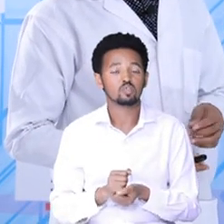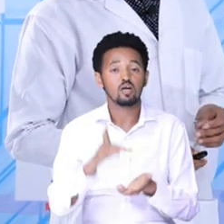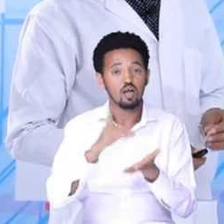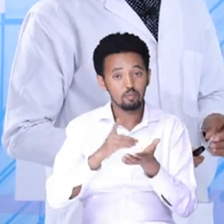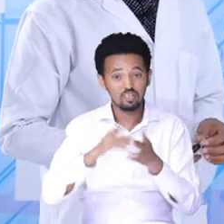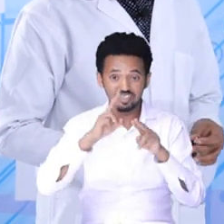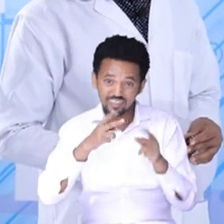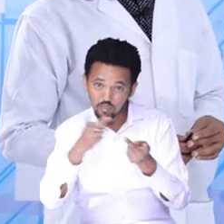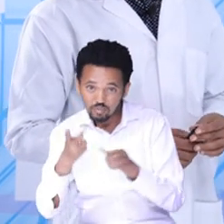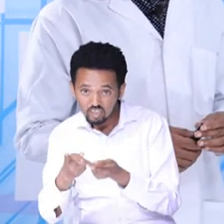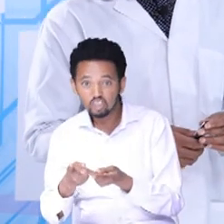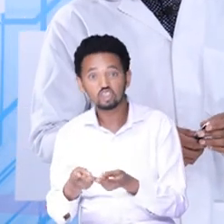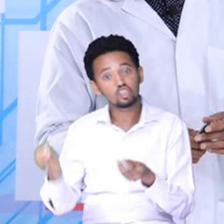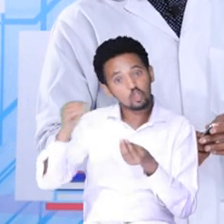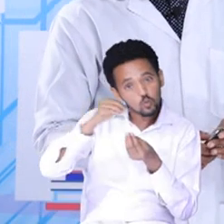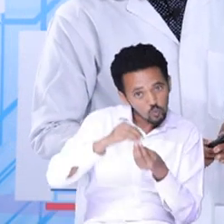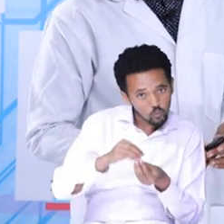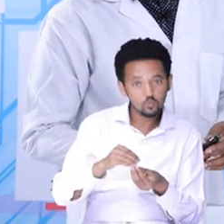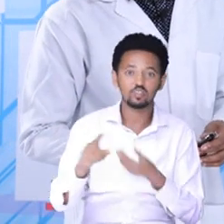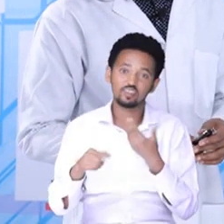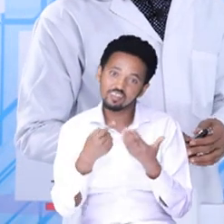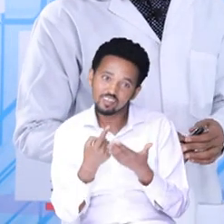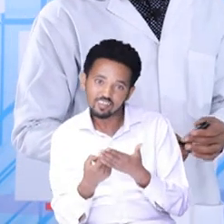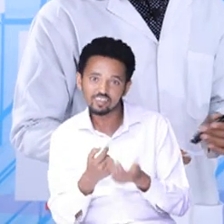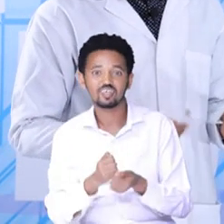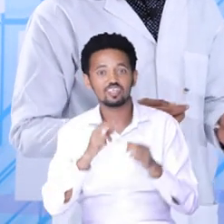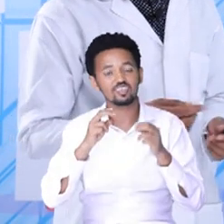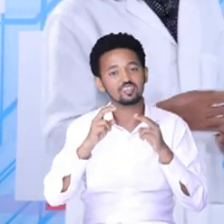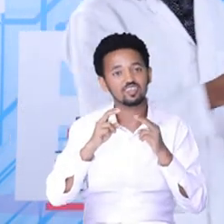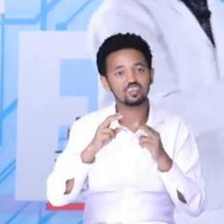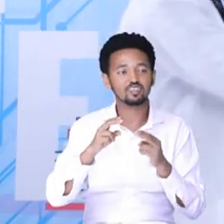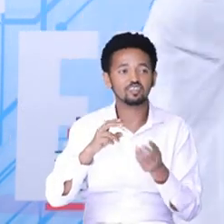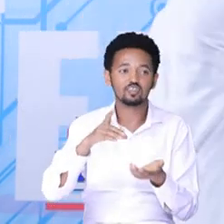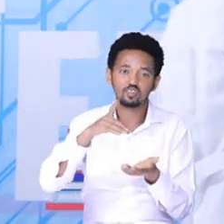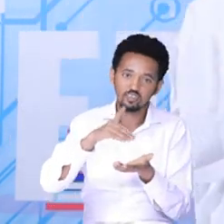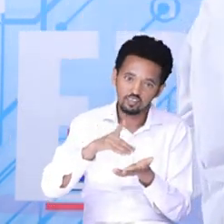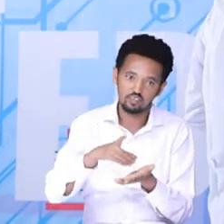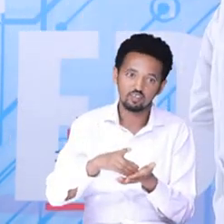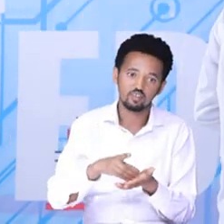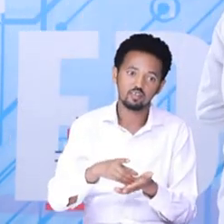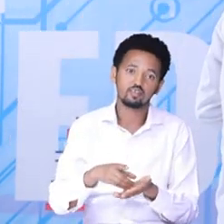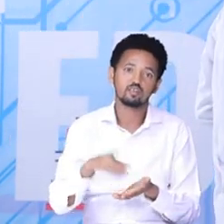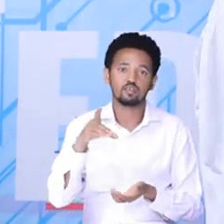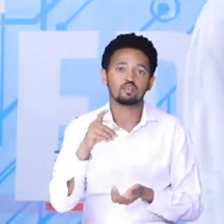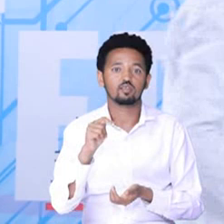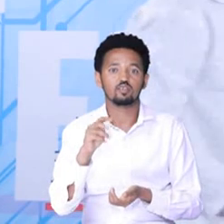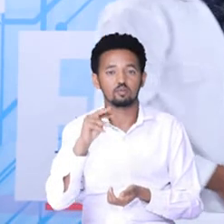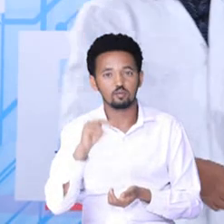urban settlement includes residences in the cities and towns.